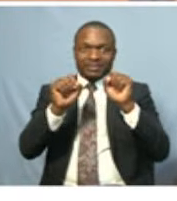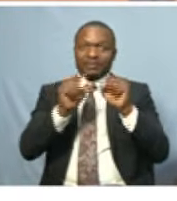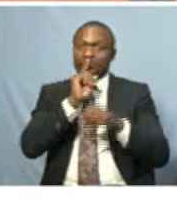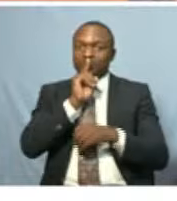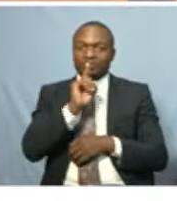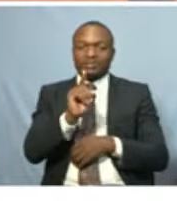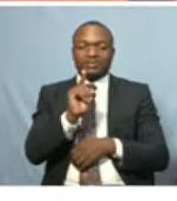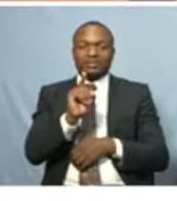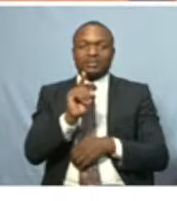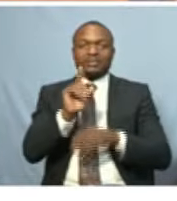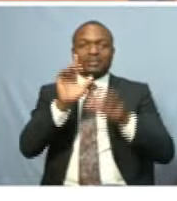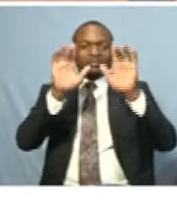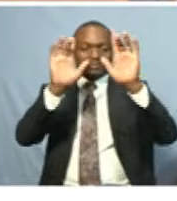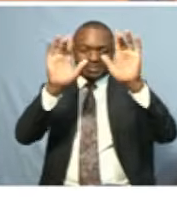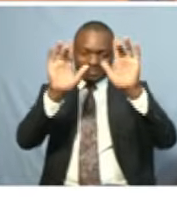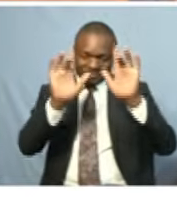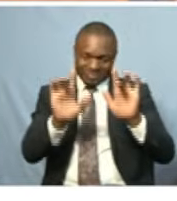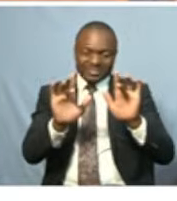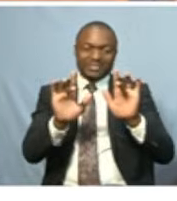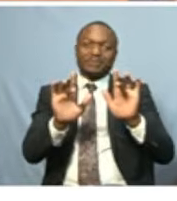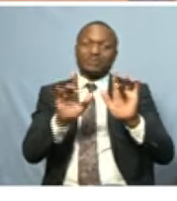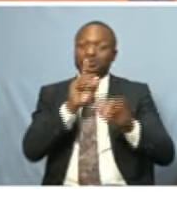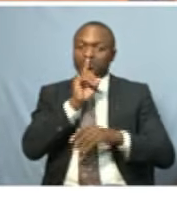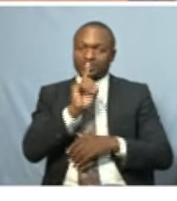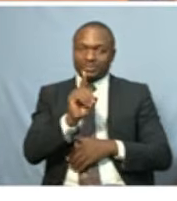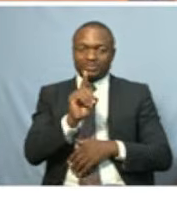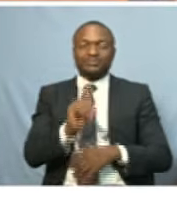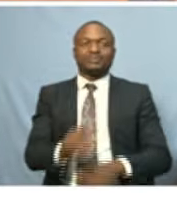is Mr. Miracle.